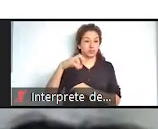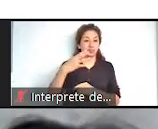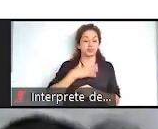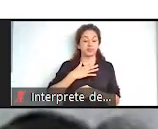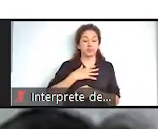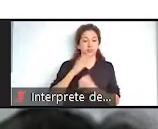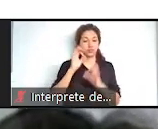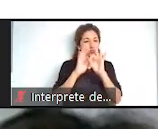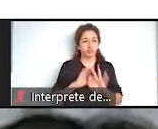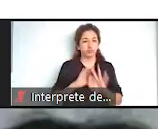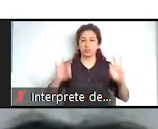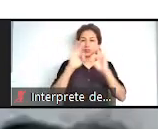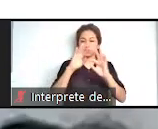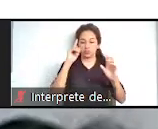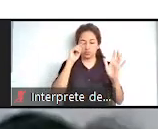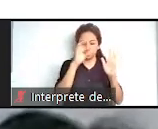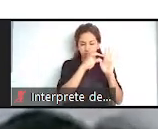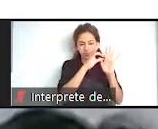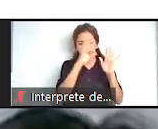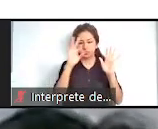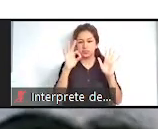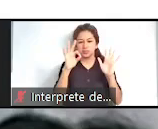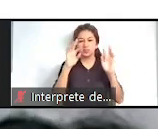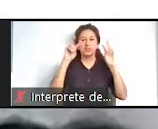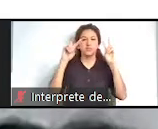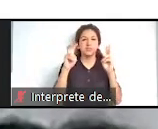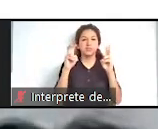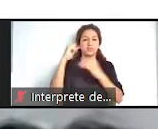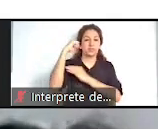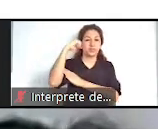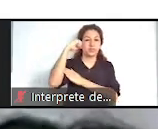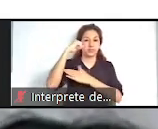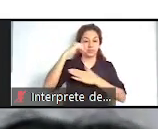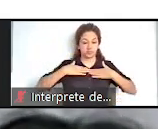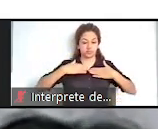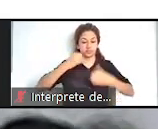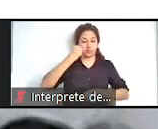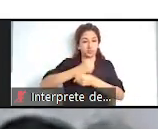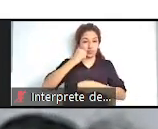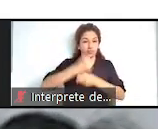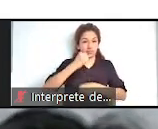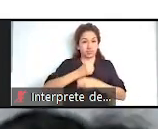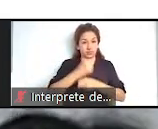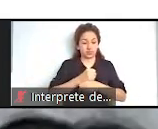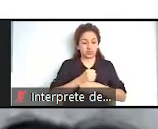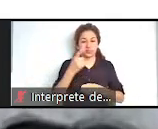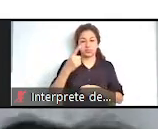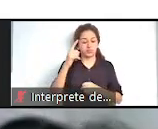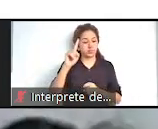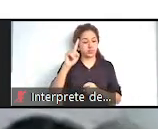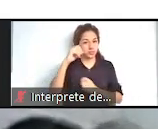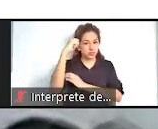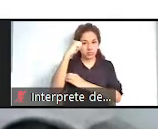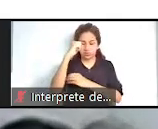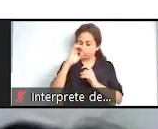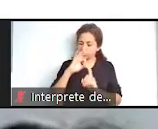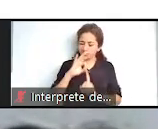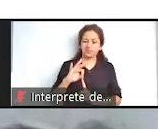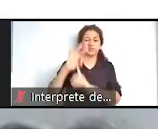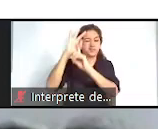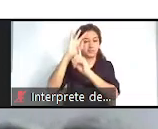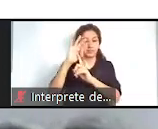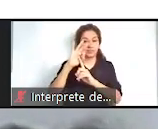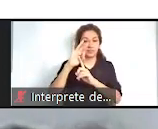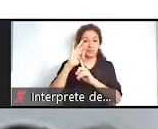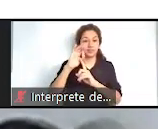tackle a very important point which says the right to a job which is a fundamental and essential